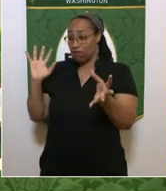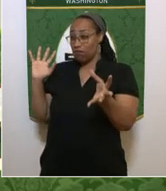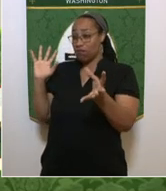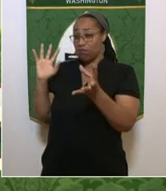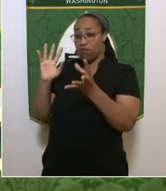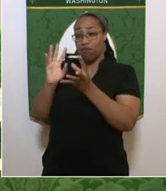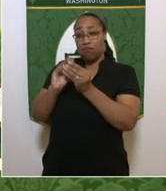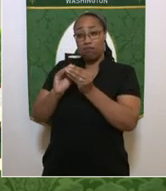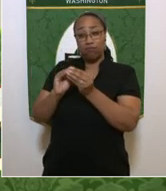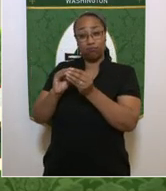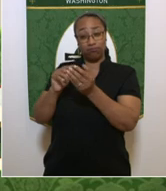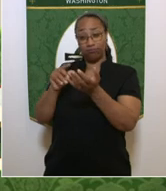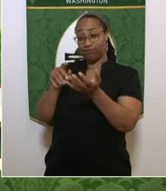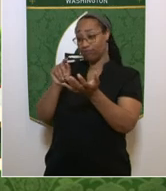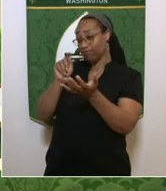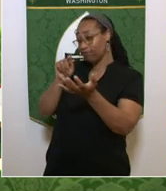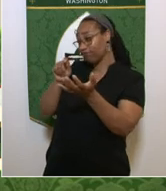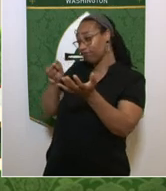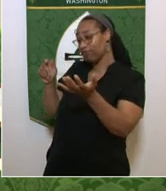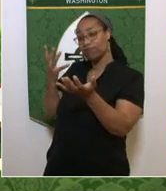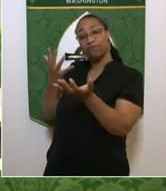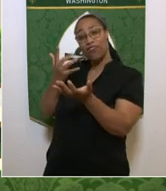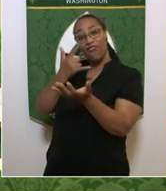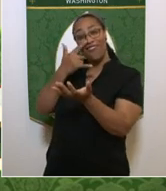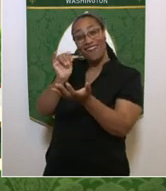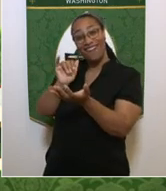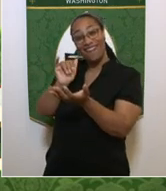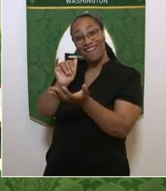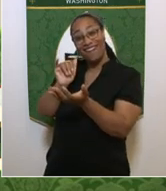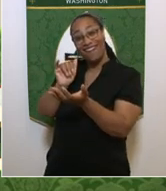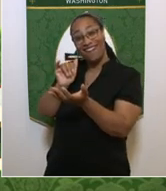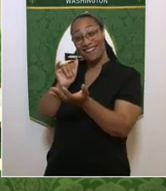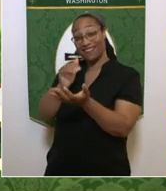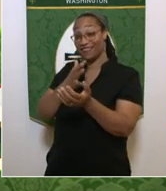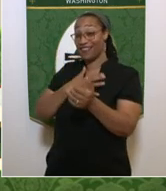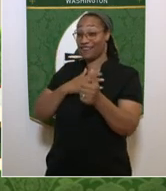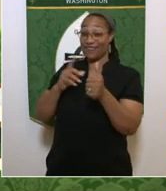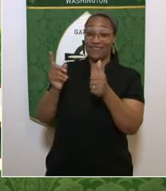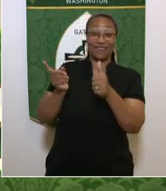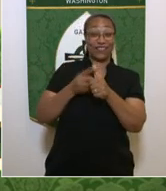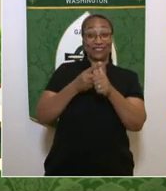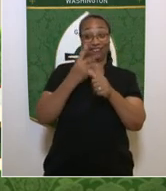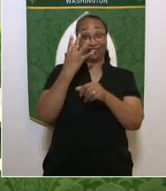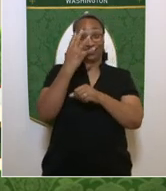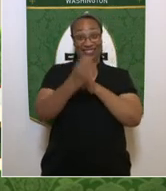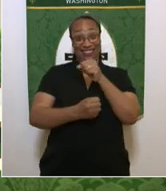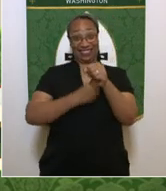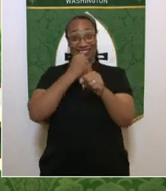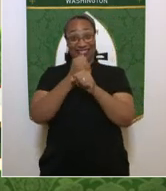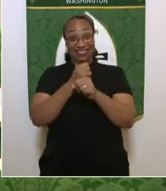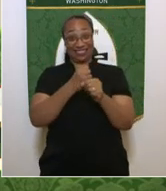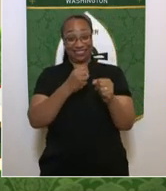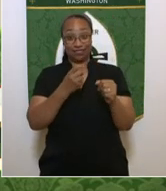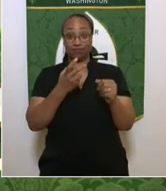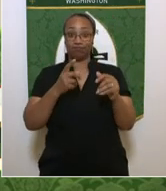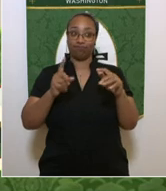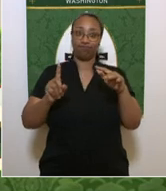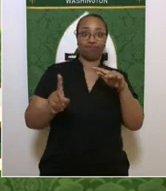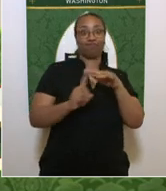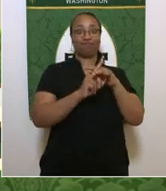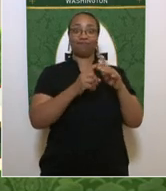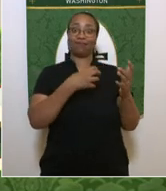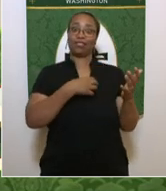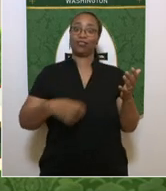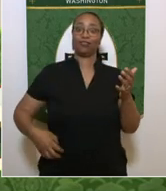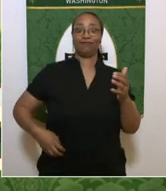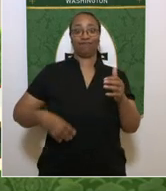theme of my first 4 years in office was, how do we give the District of Columbia a fresh